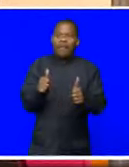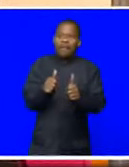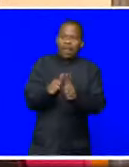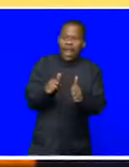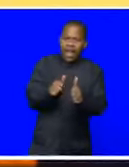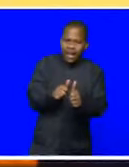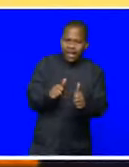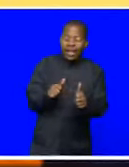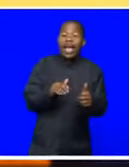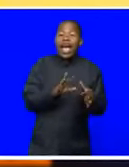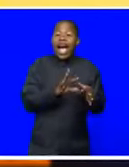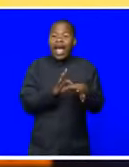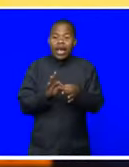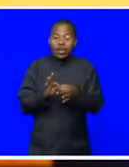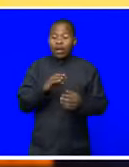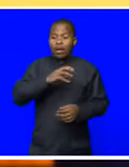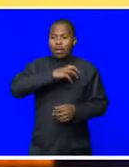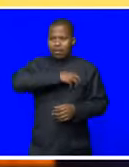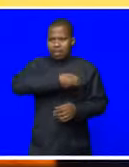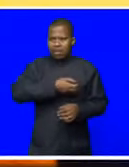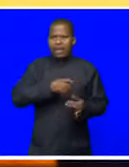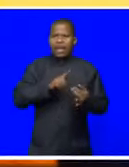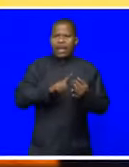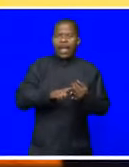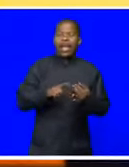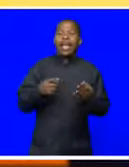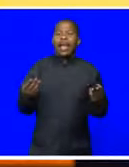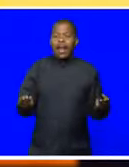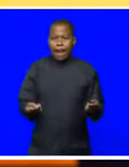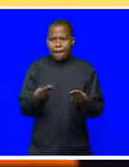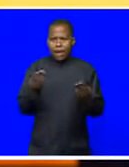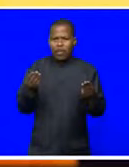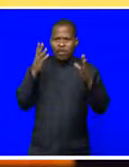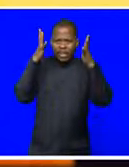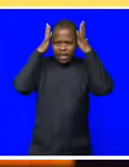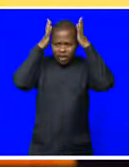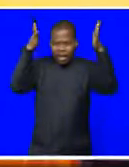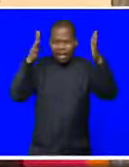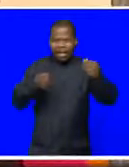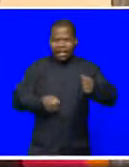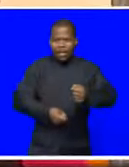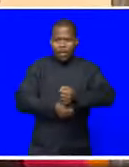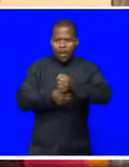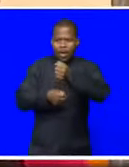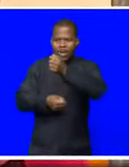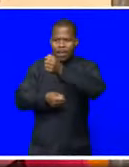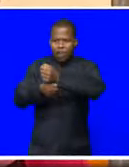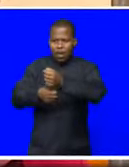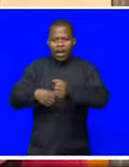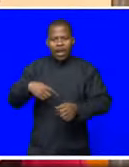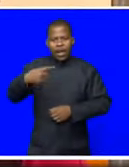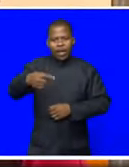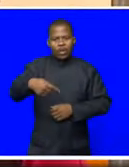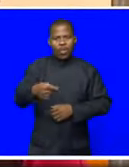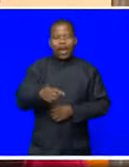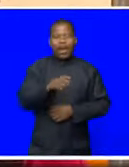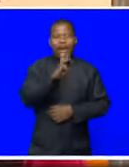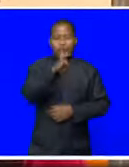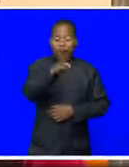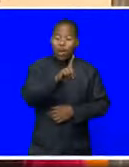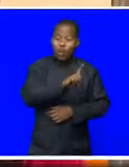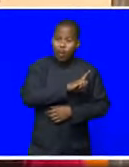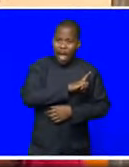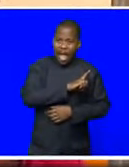of hospice and the entire Emaswati will continue to be passionate and support